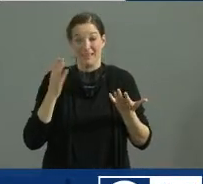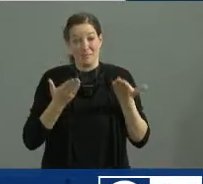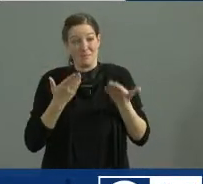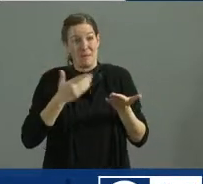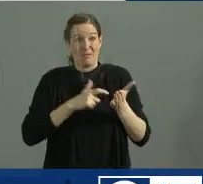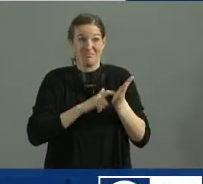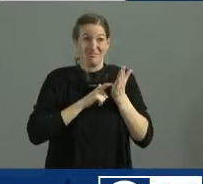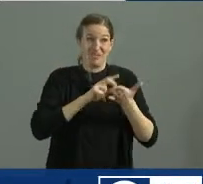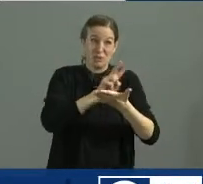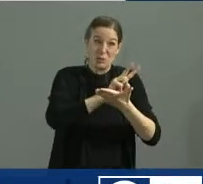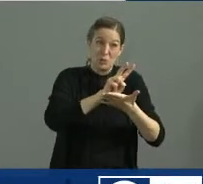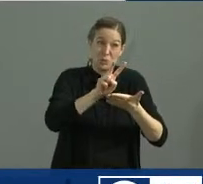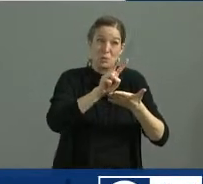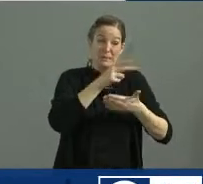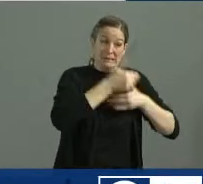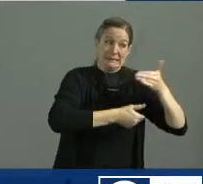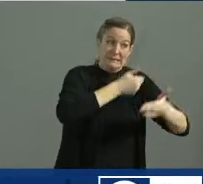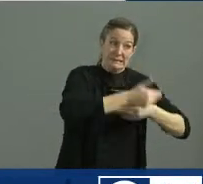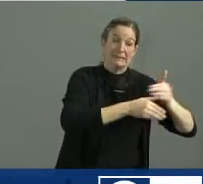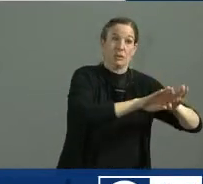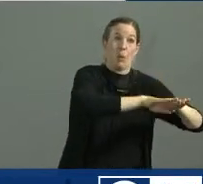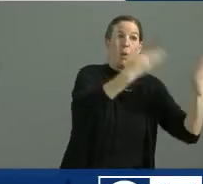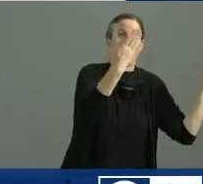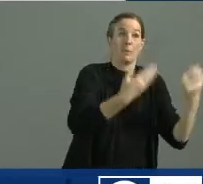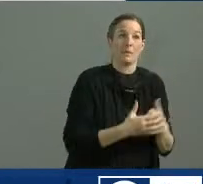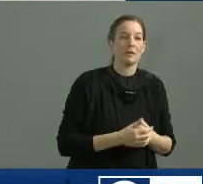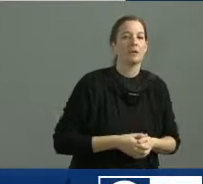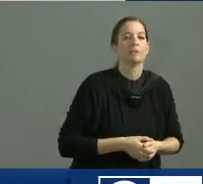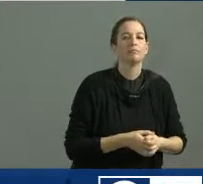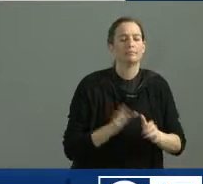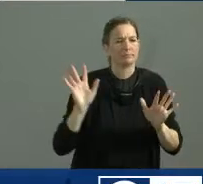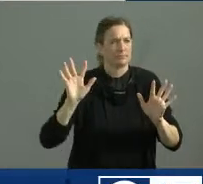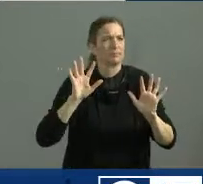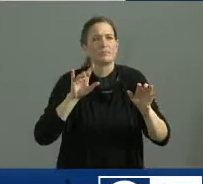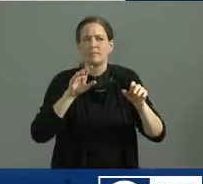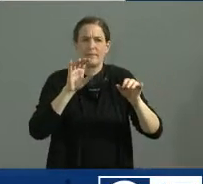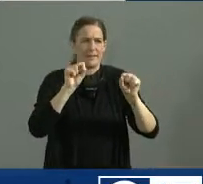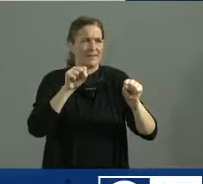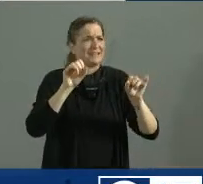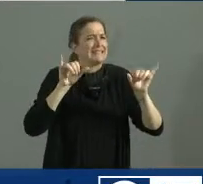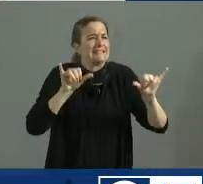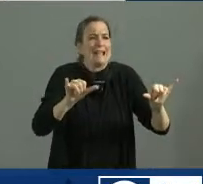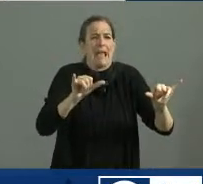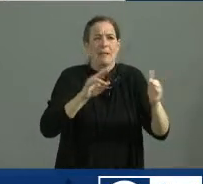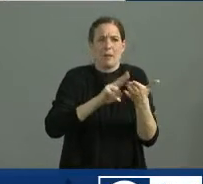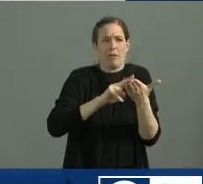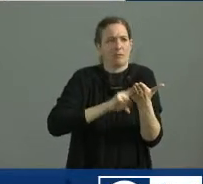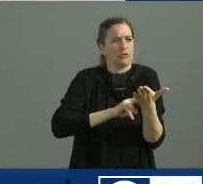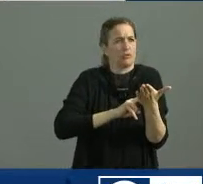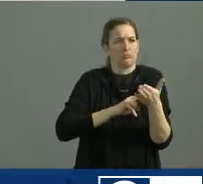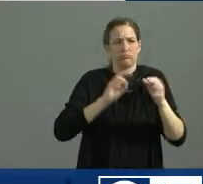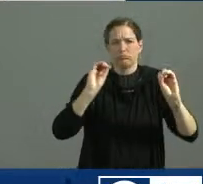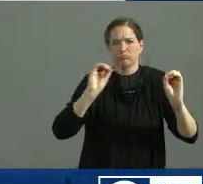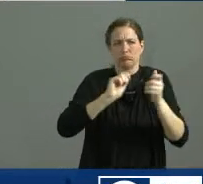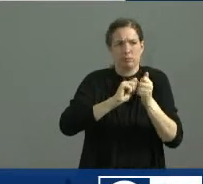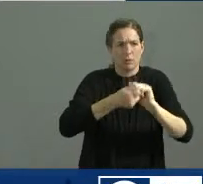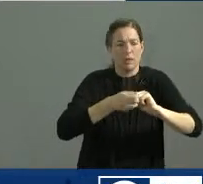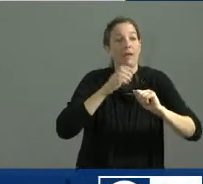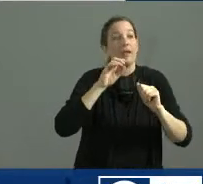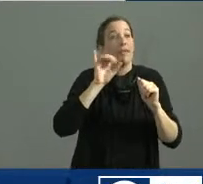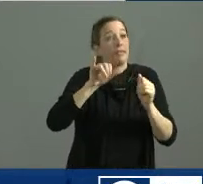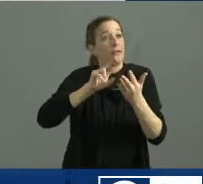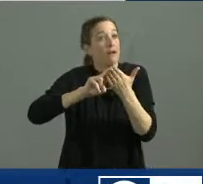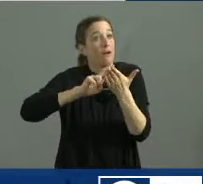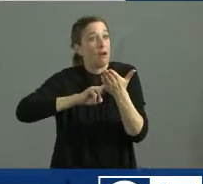thing up? So yeah, so that contract should still be in place, and it does allow for either an